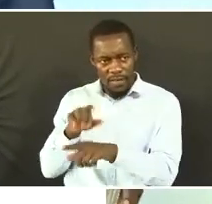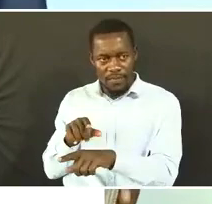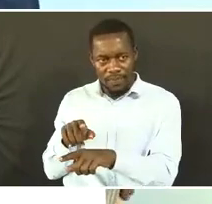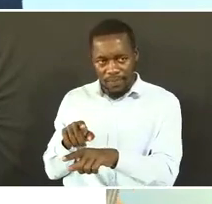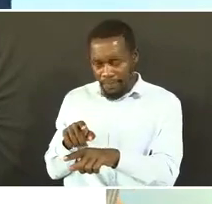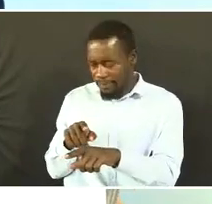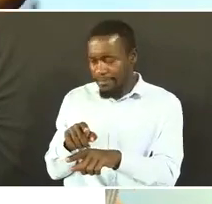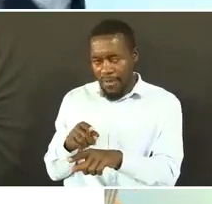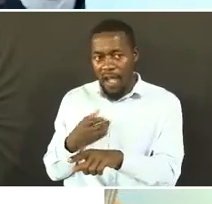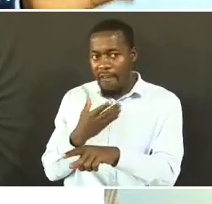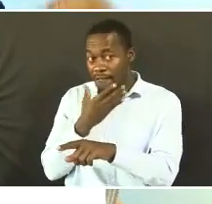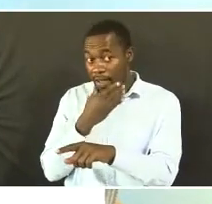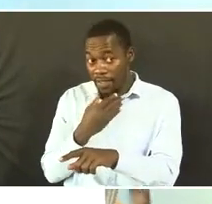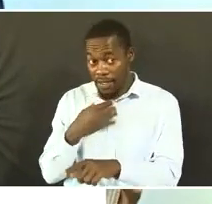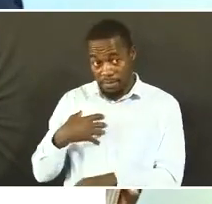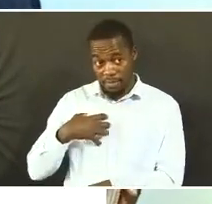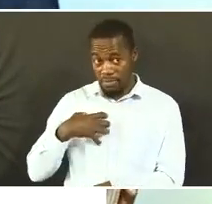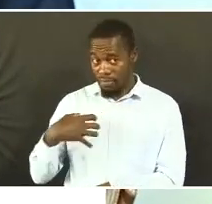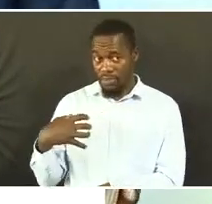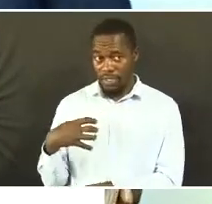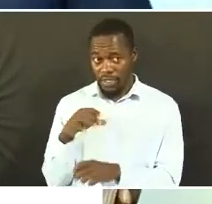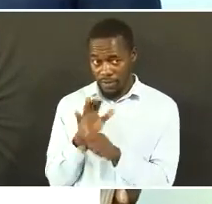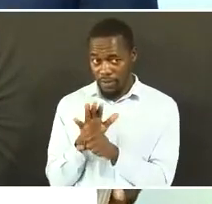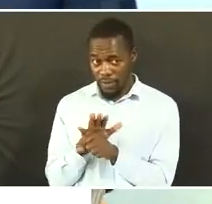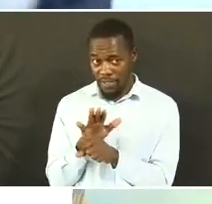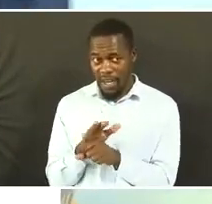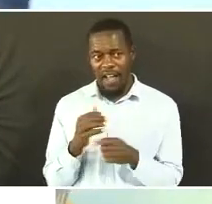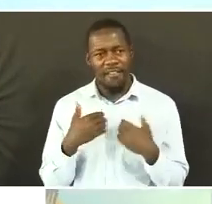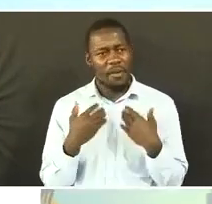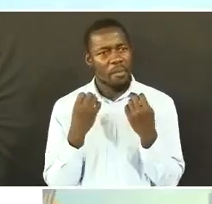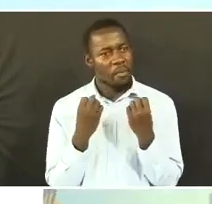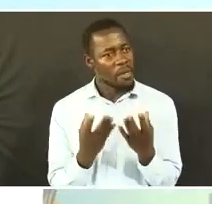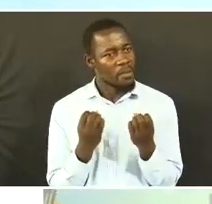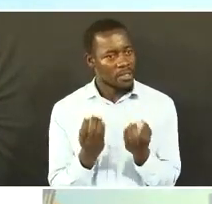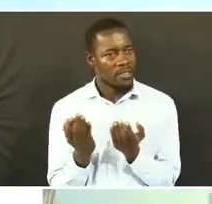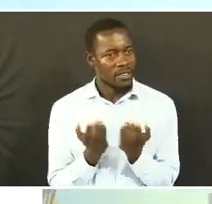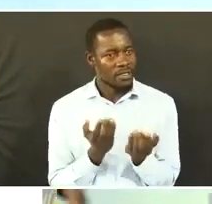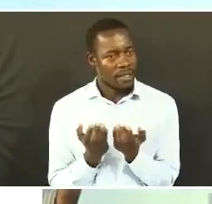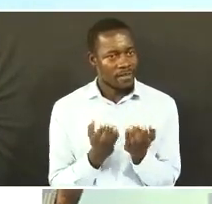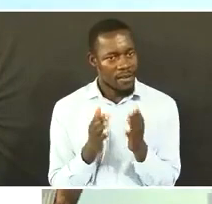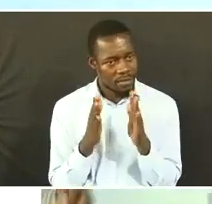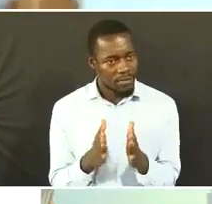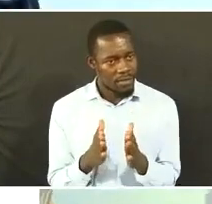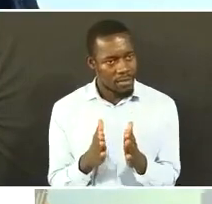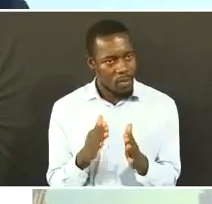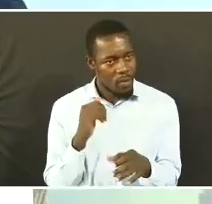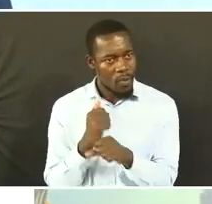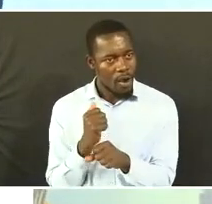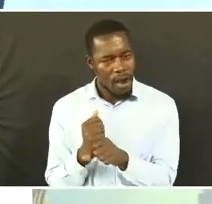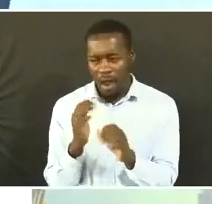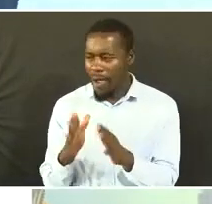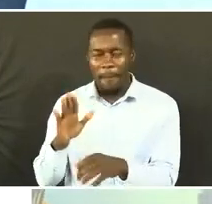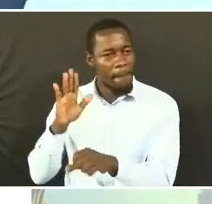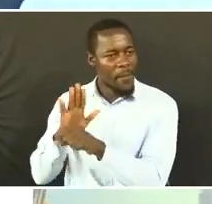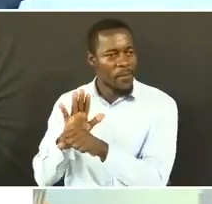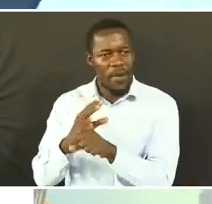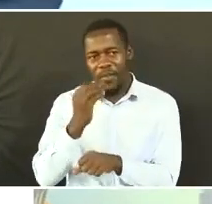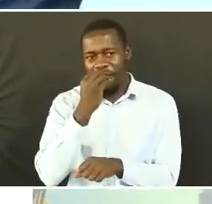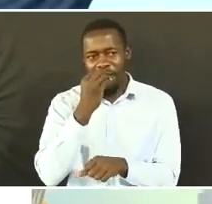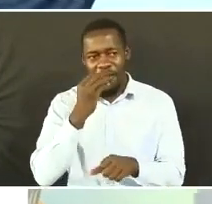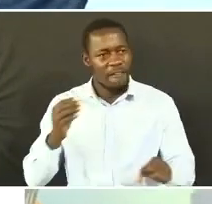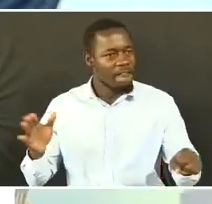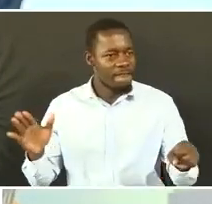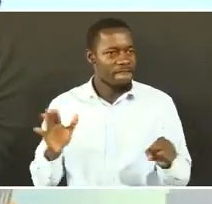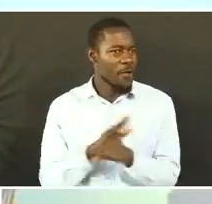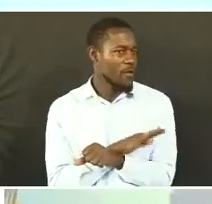man. The text says that he hired many servants, and not only were the servants numerous, they had enough to eat, and not only did